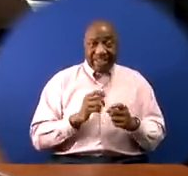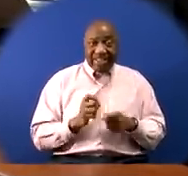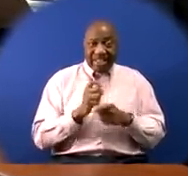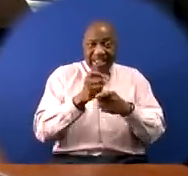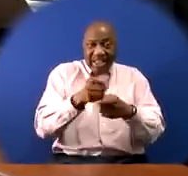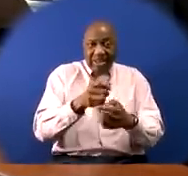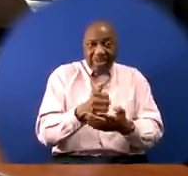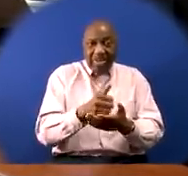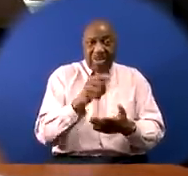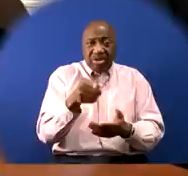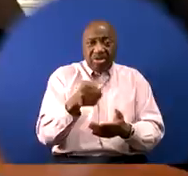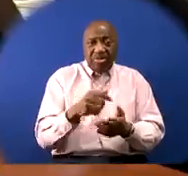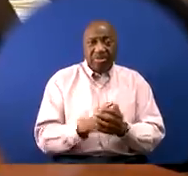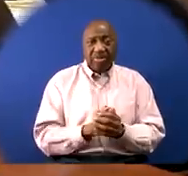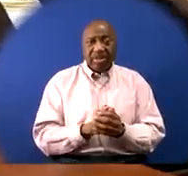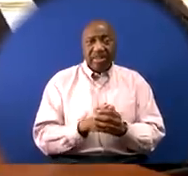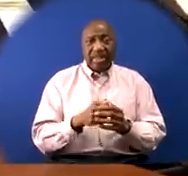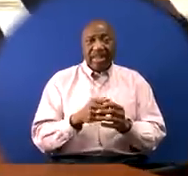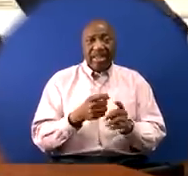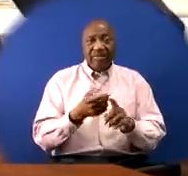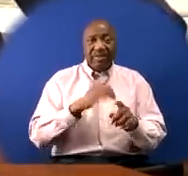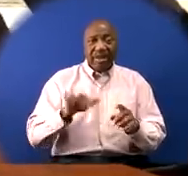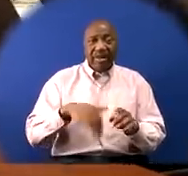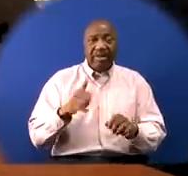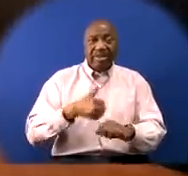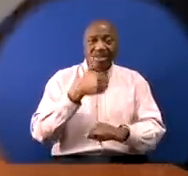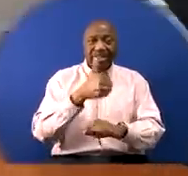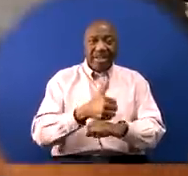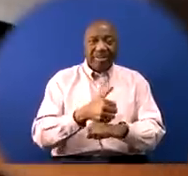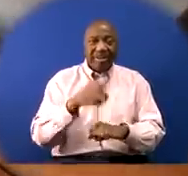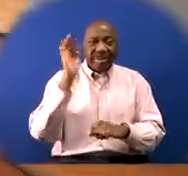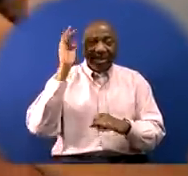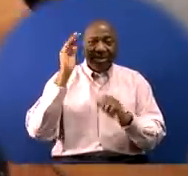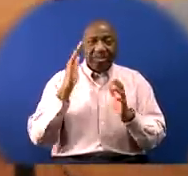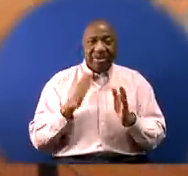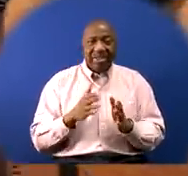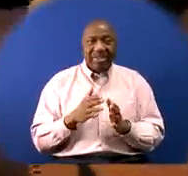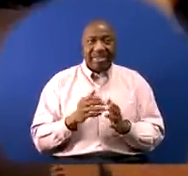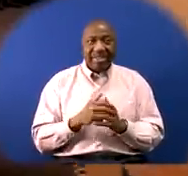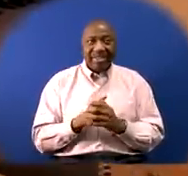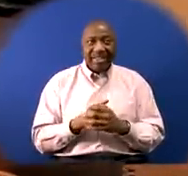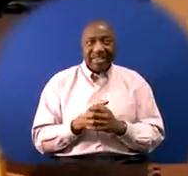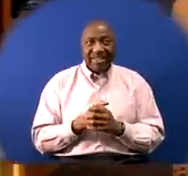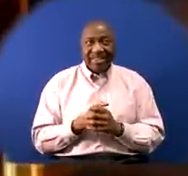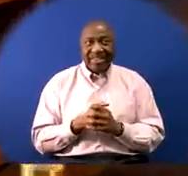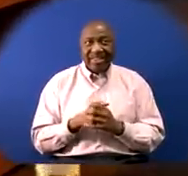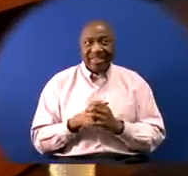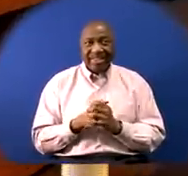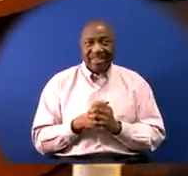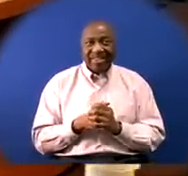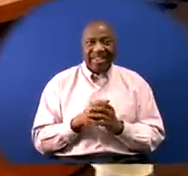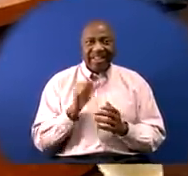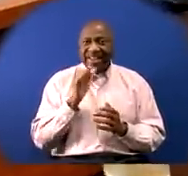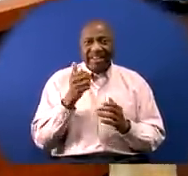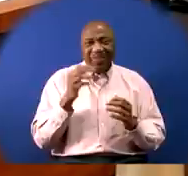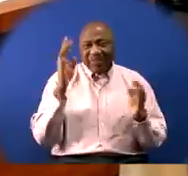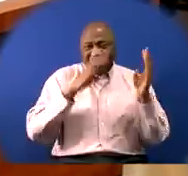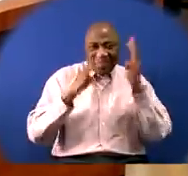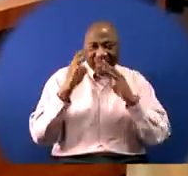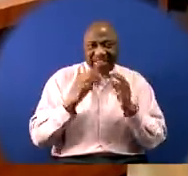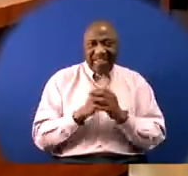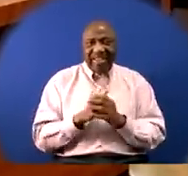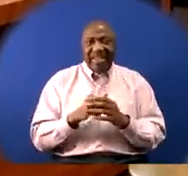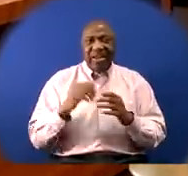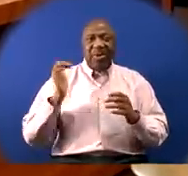distinguished gentleman behind you, our founding pastor, and all, she said, I'm sorry, I'm standing in front of you. I'm sorry. No problem. And all of us